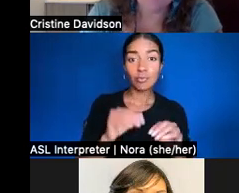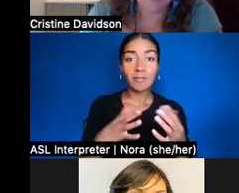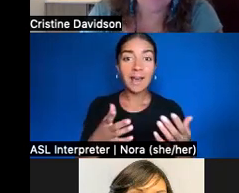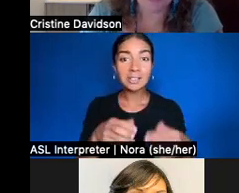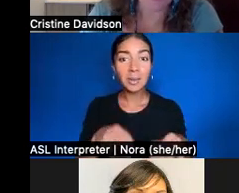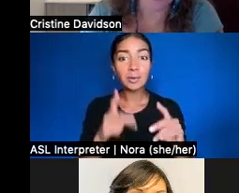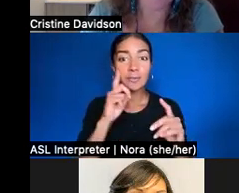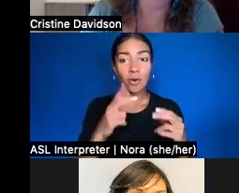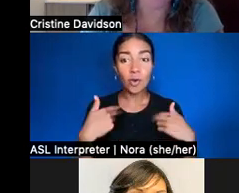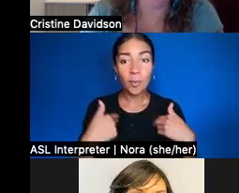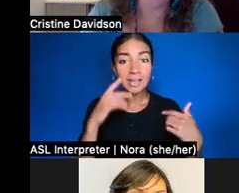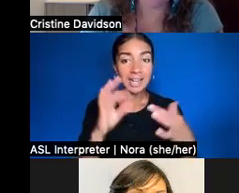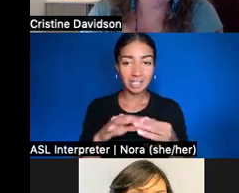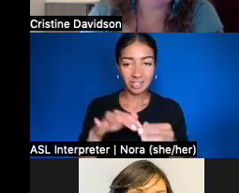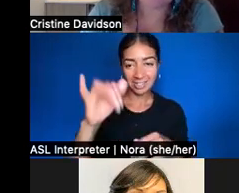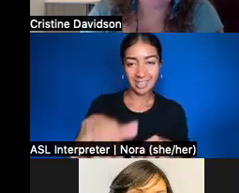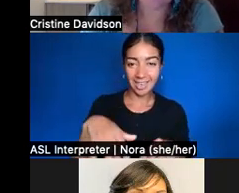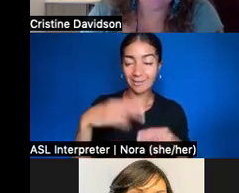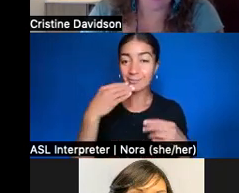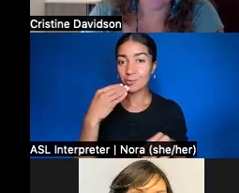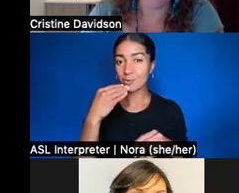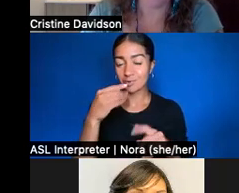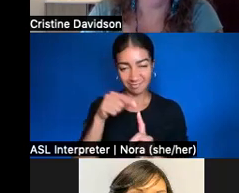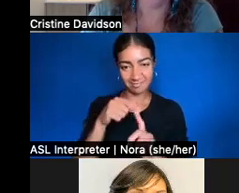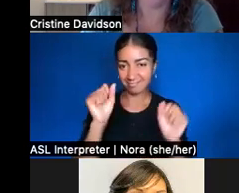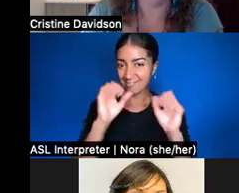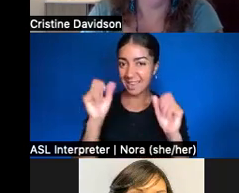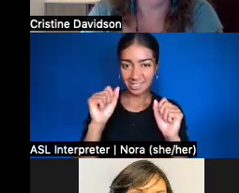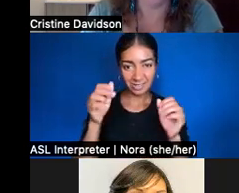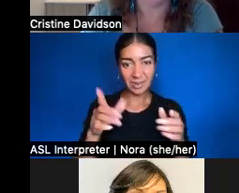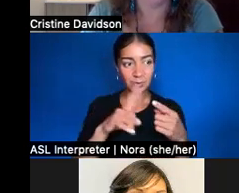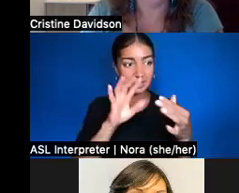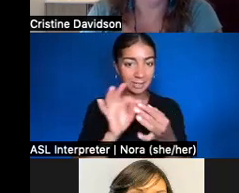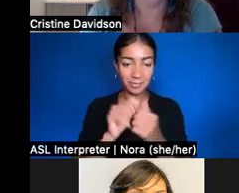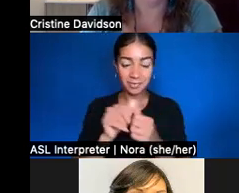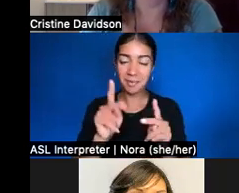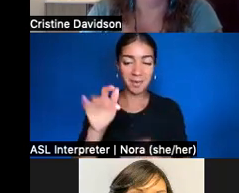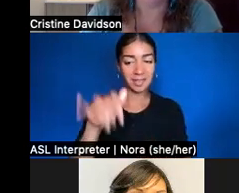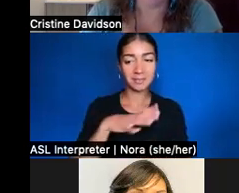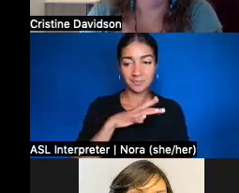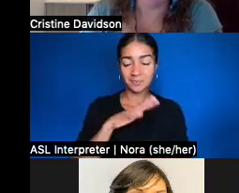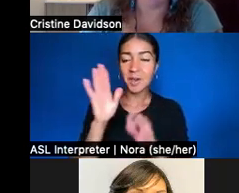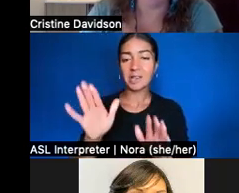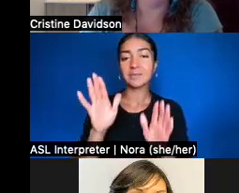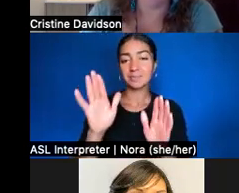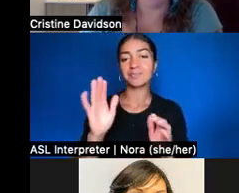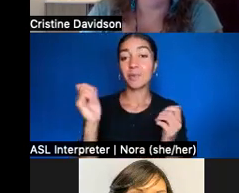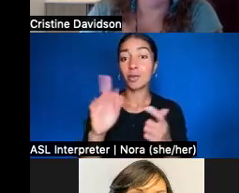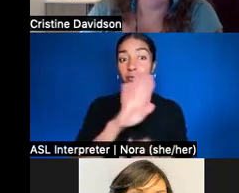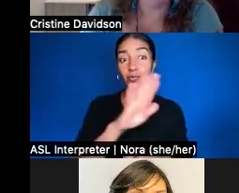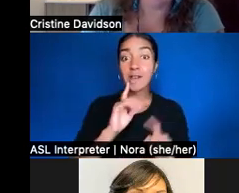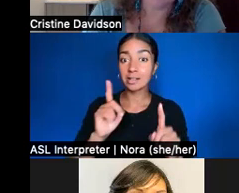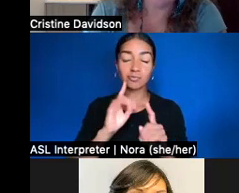magic connector, right? Awesome. All of those answers are exactly